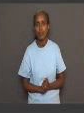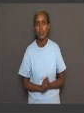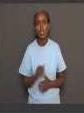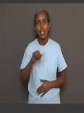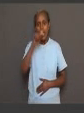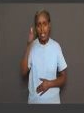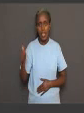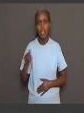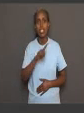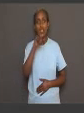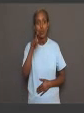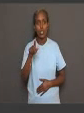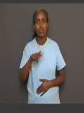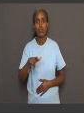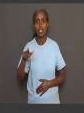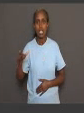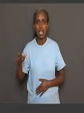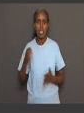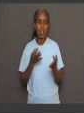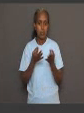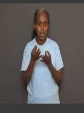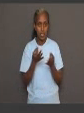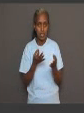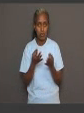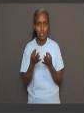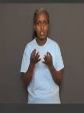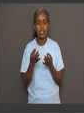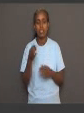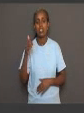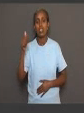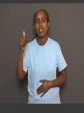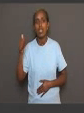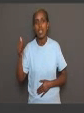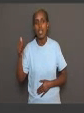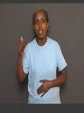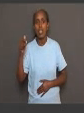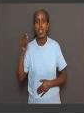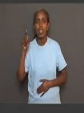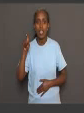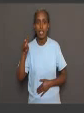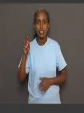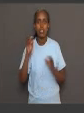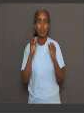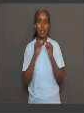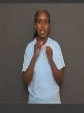Any equation of the line can be expressed as ax